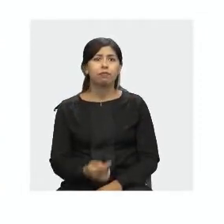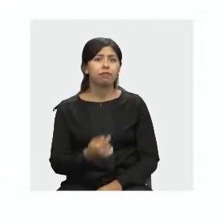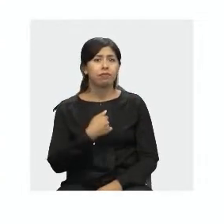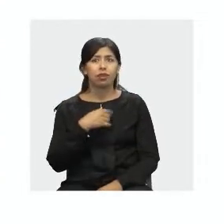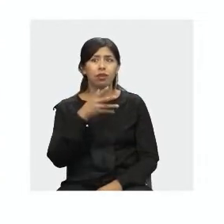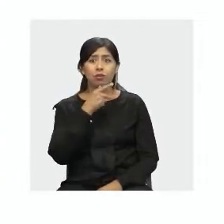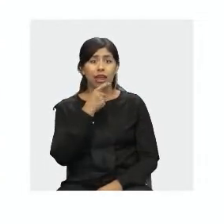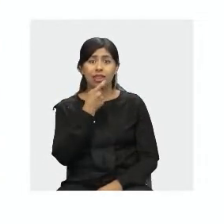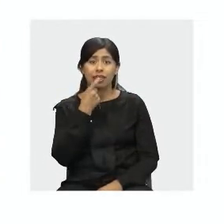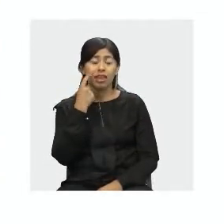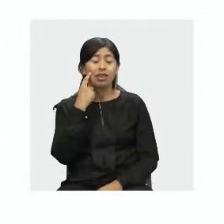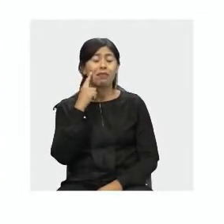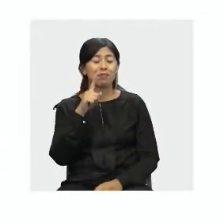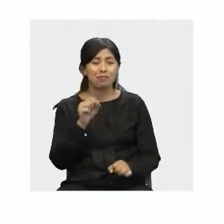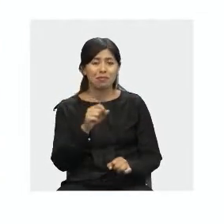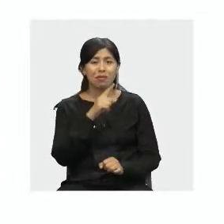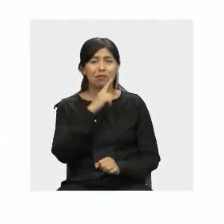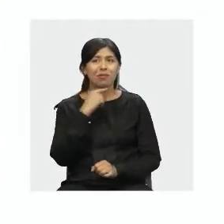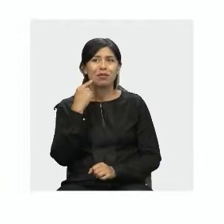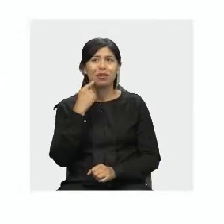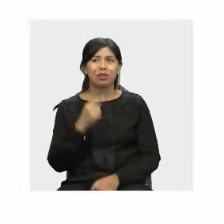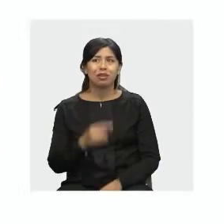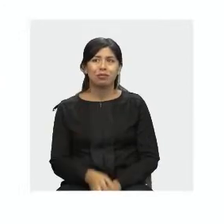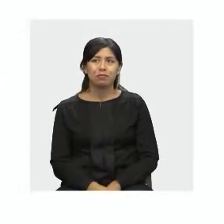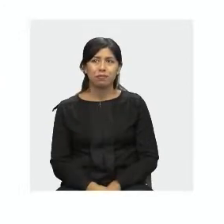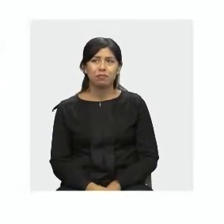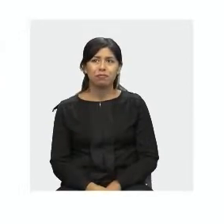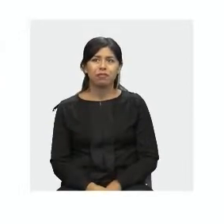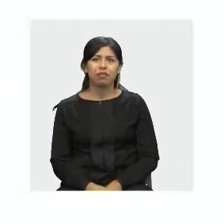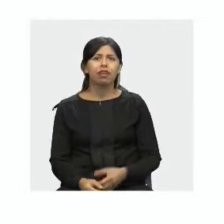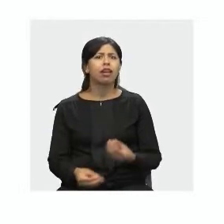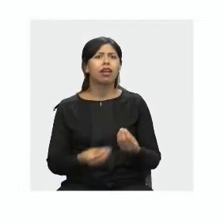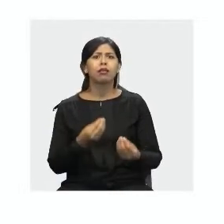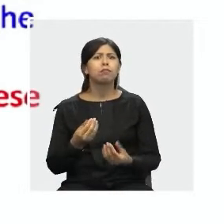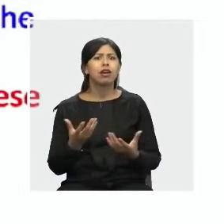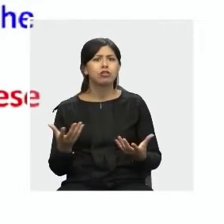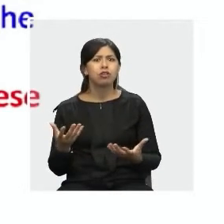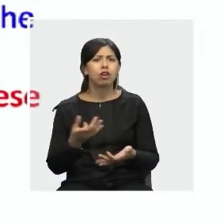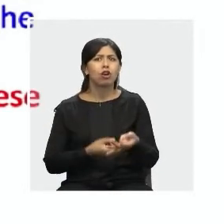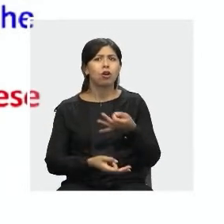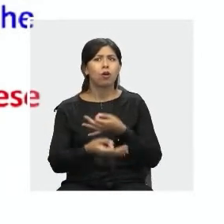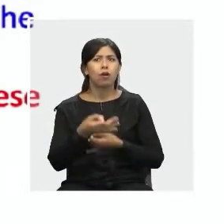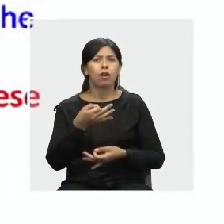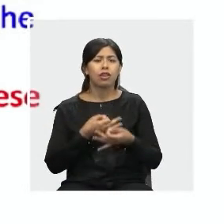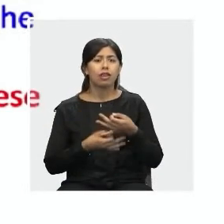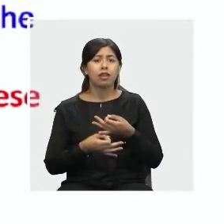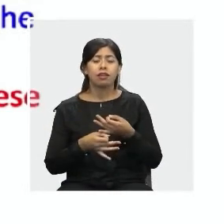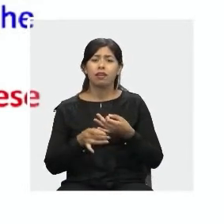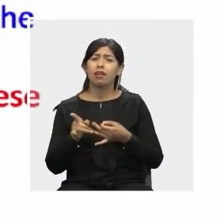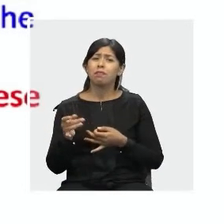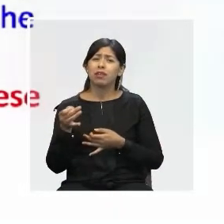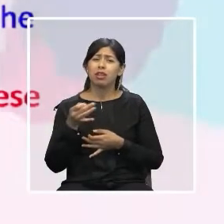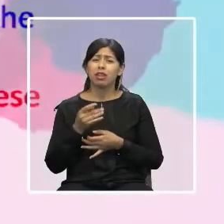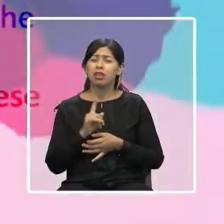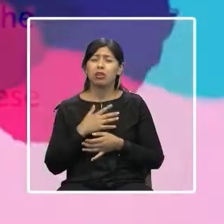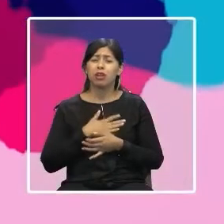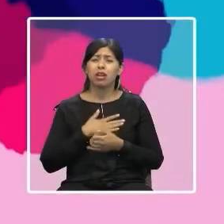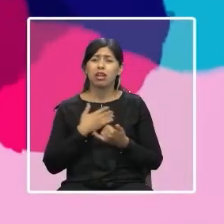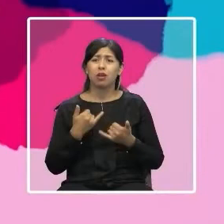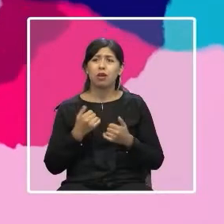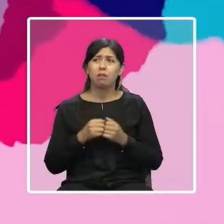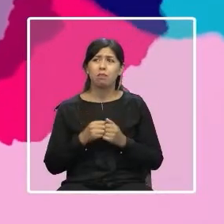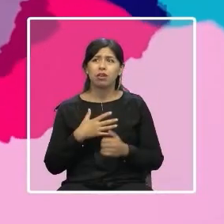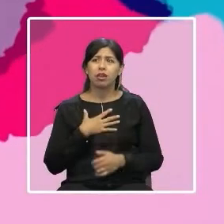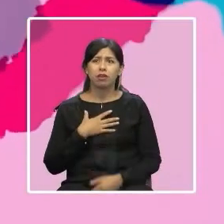And then what happened? He said he didn't want to play with me anymore. So emerging interactive and